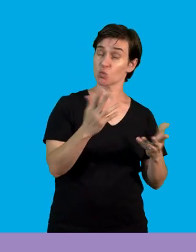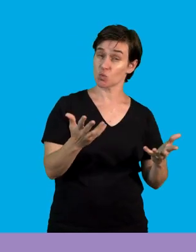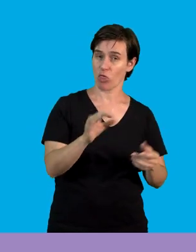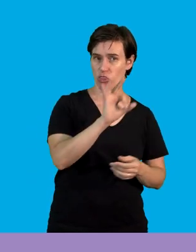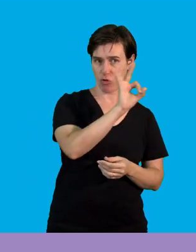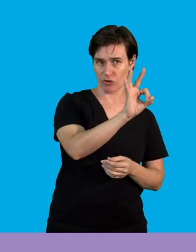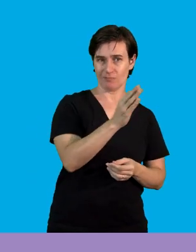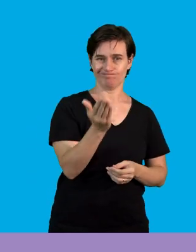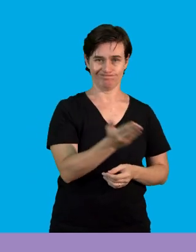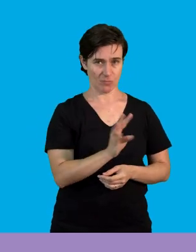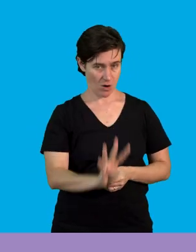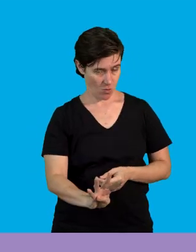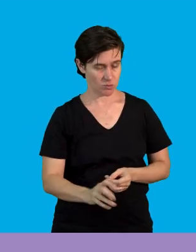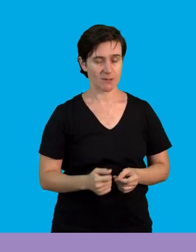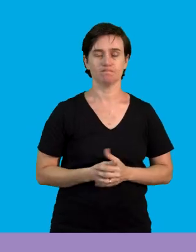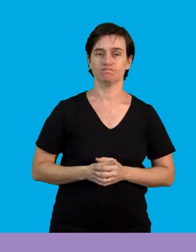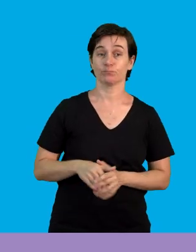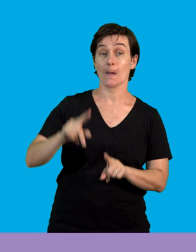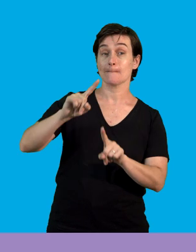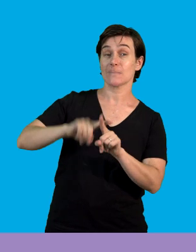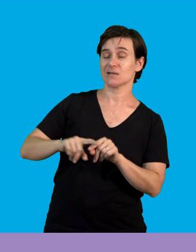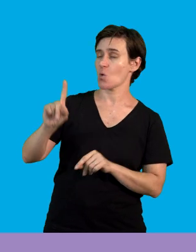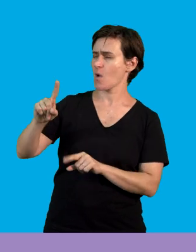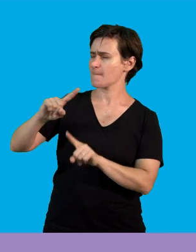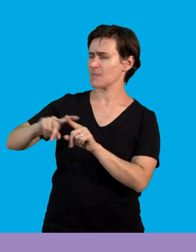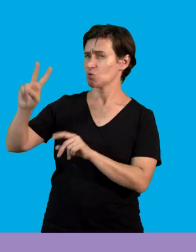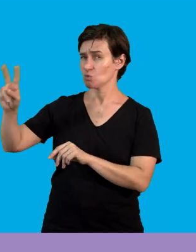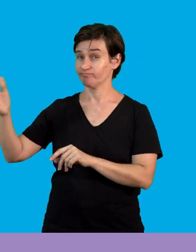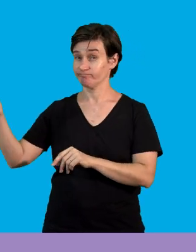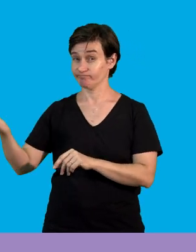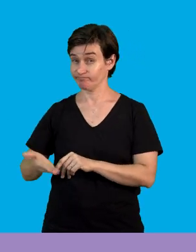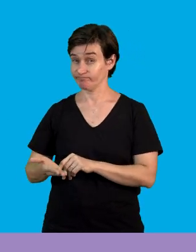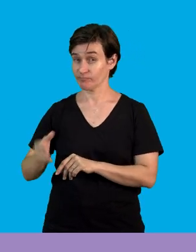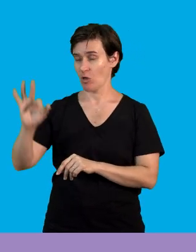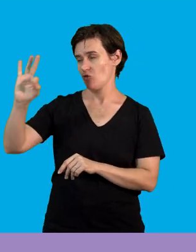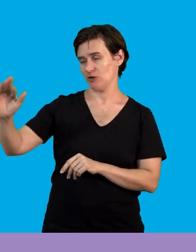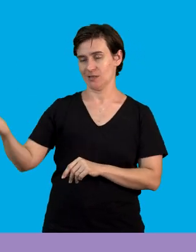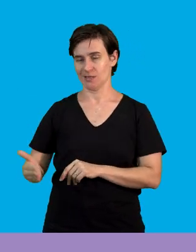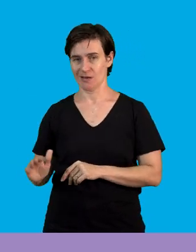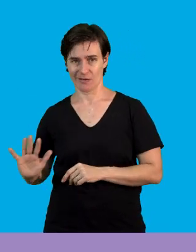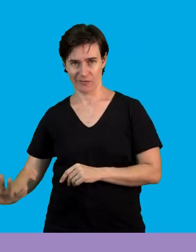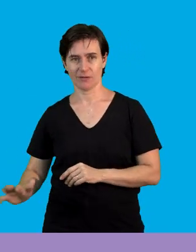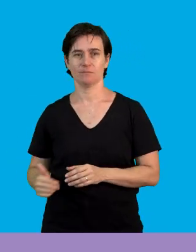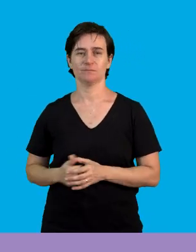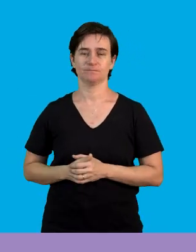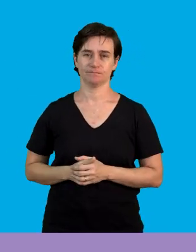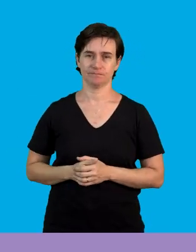us 3 quarters. And then 1 plus 2 would give us